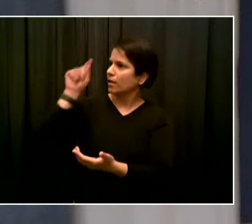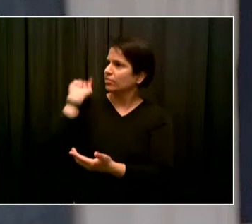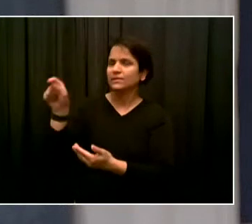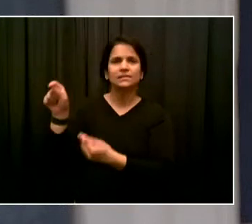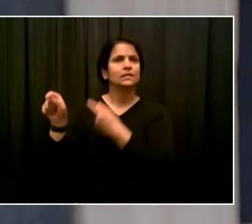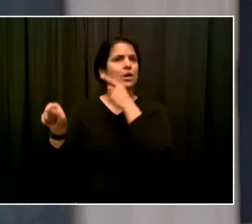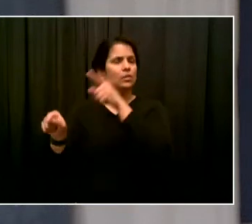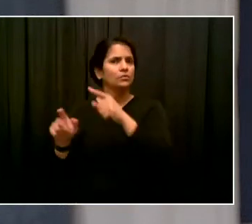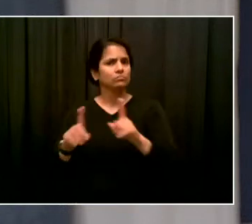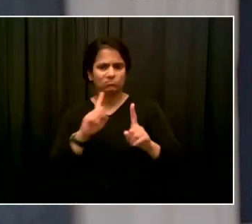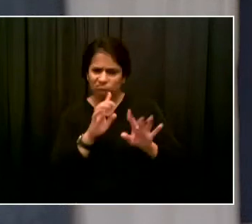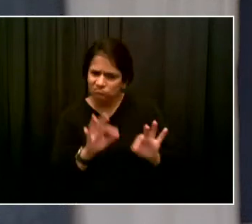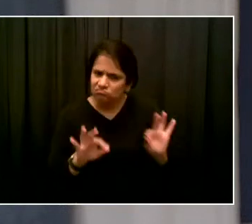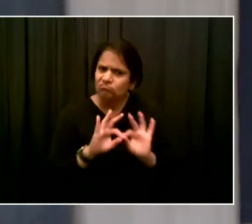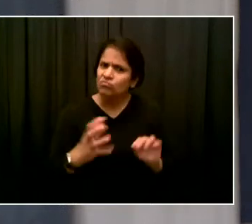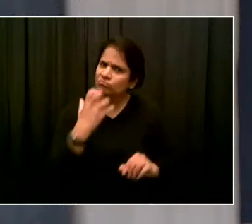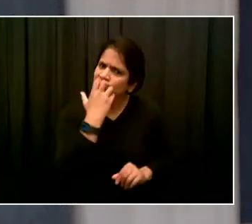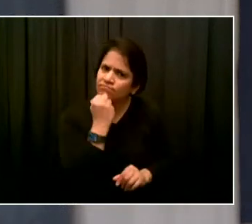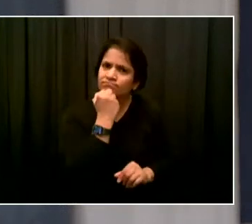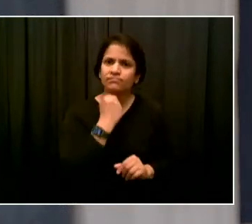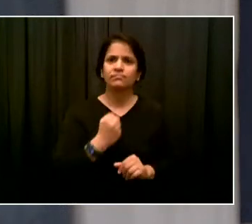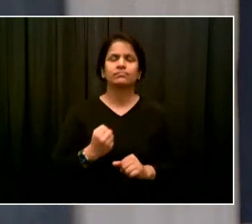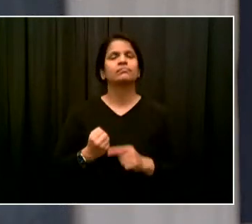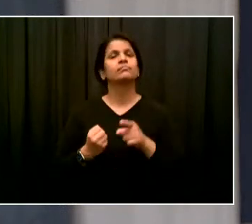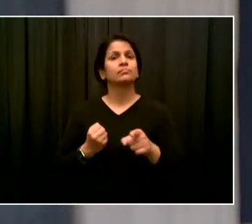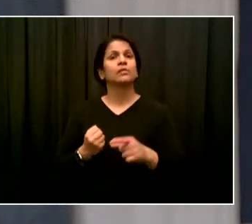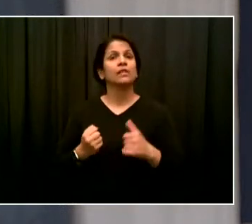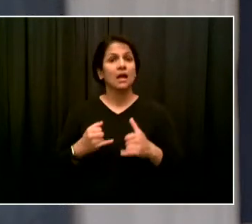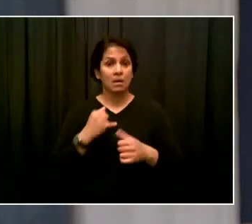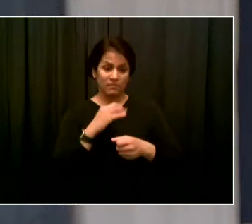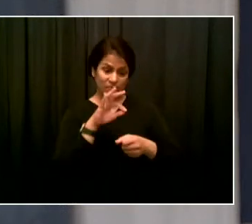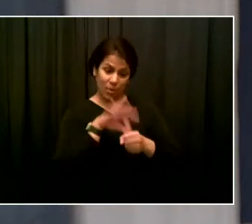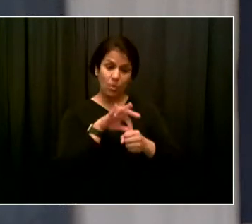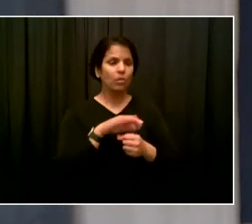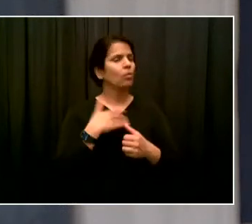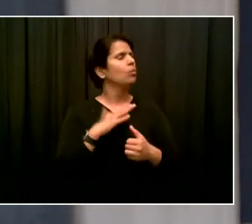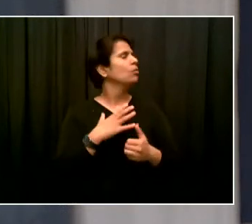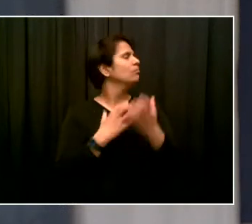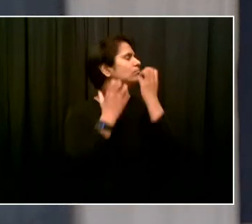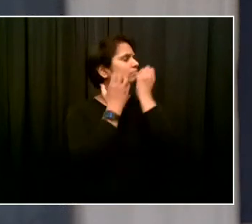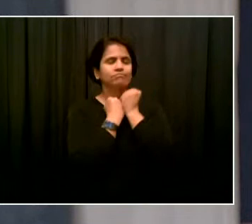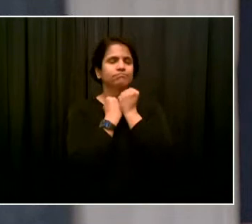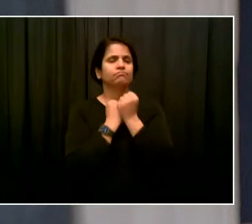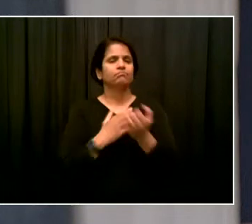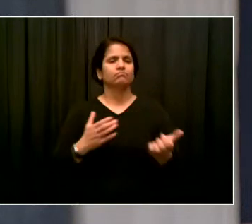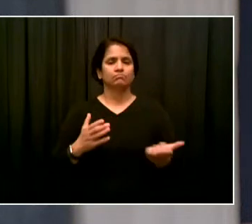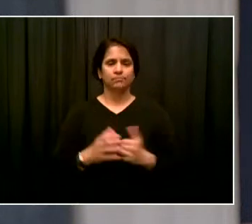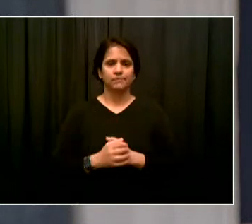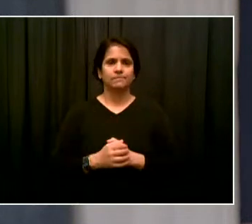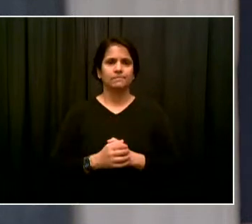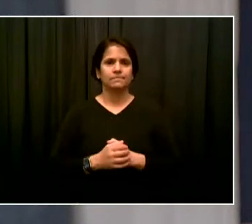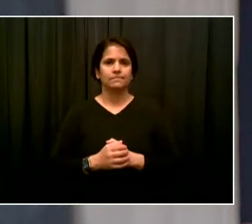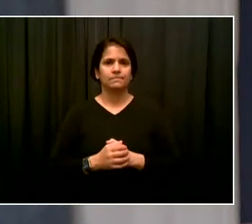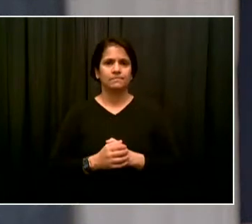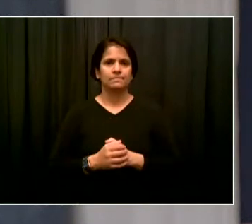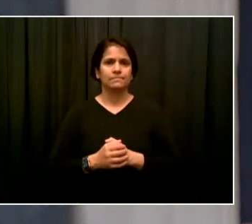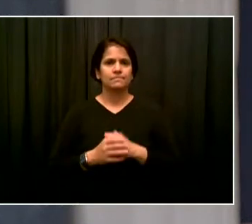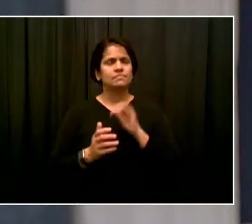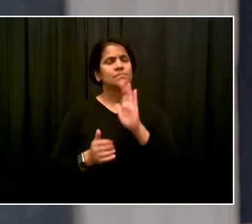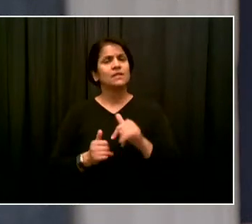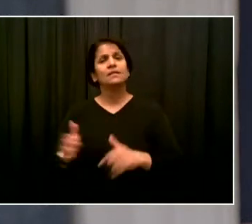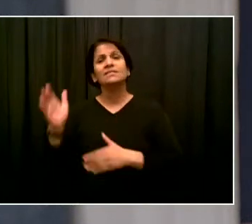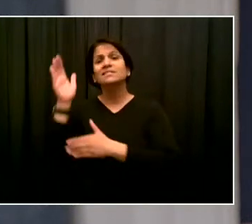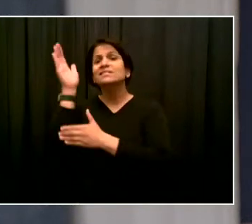There are those who are afraid of the growing diversity of voters, especially people of color and young people, and are doing all